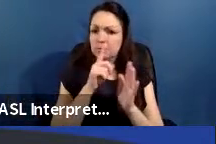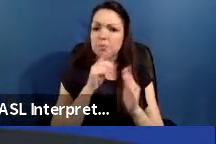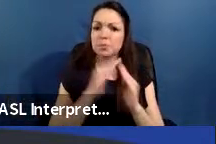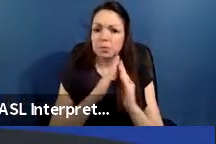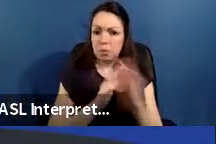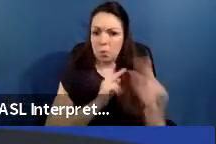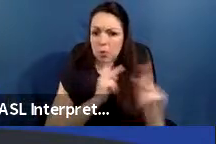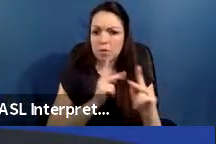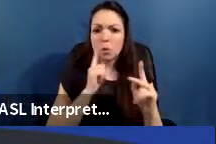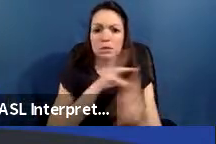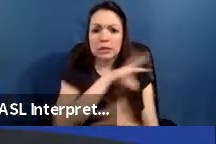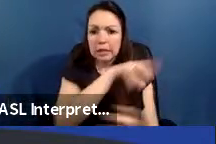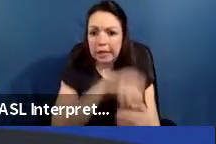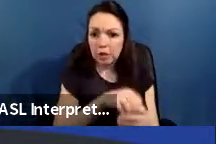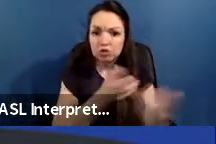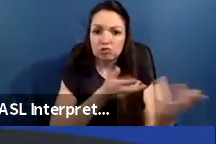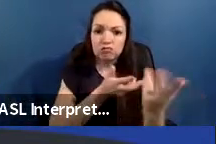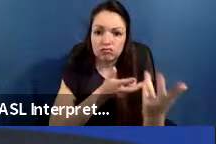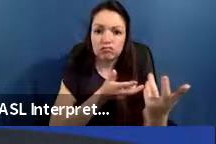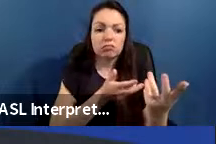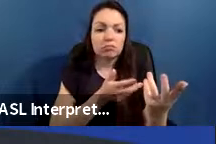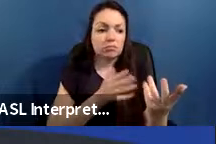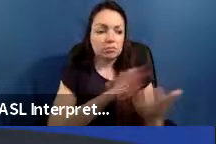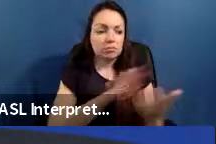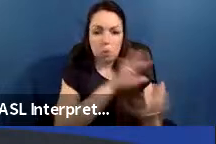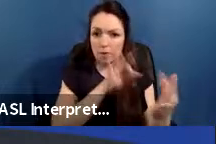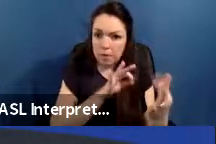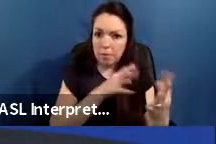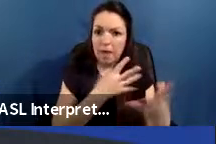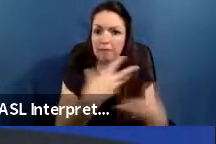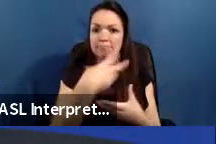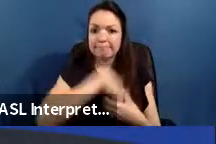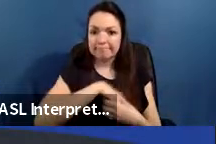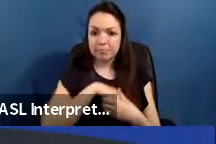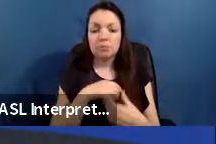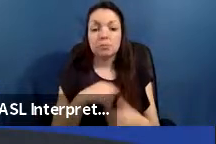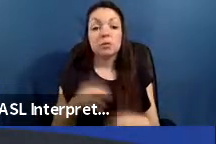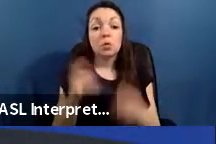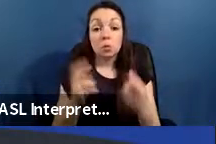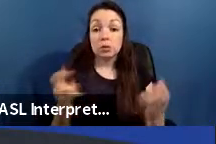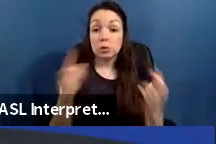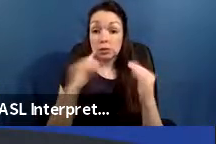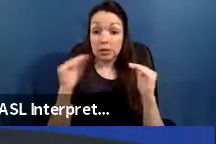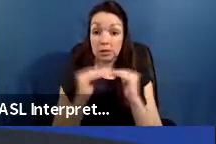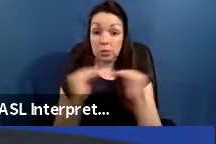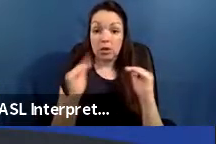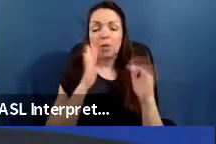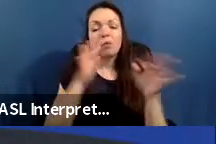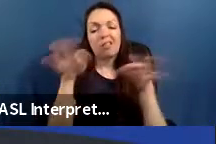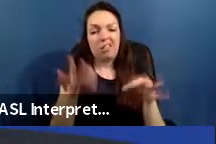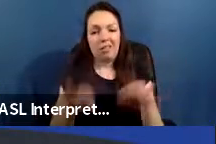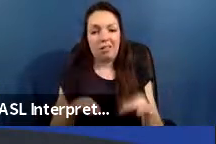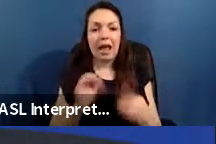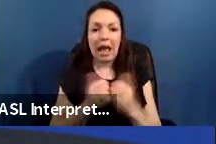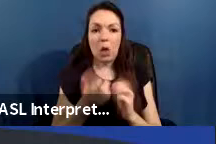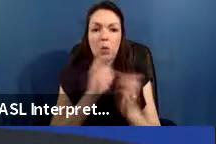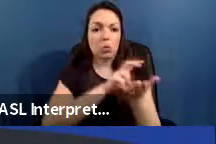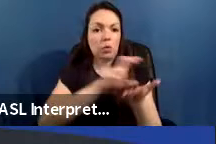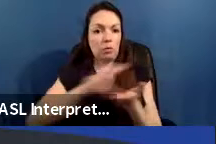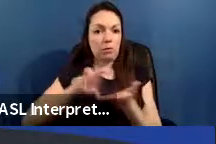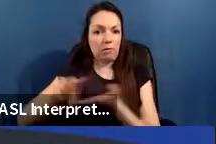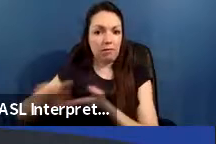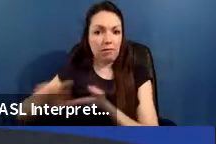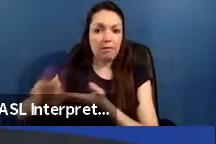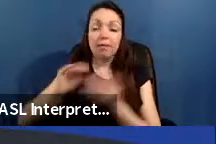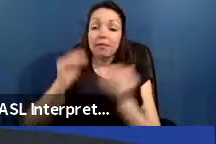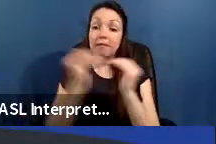give them an opportunity to weigh in. Resource equity, we will describe the process for doing the allocation, and fair